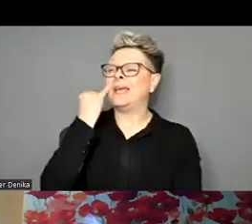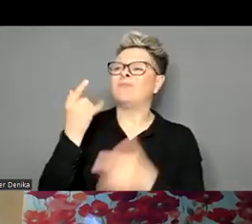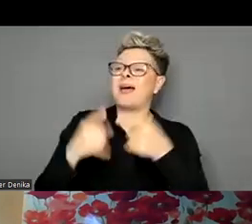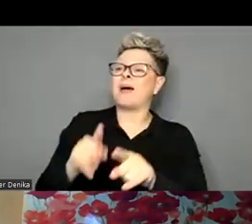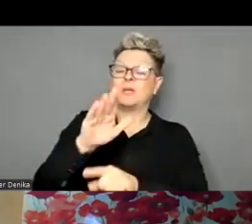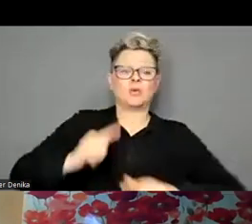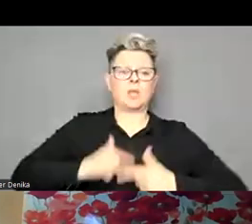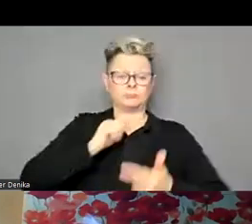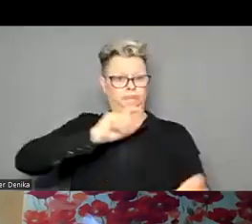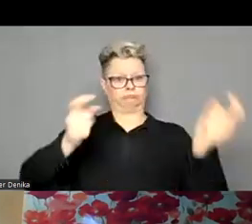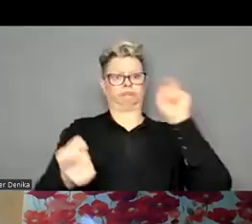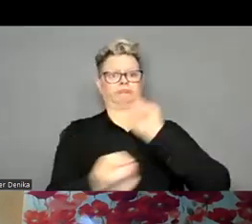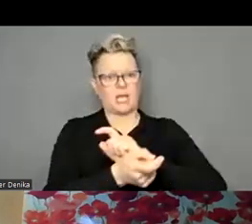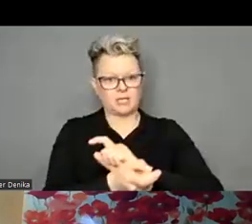life.